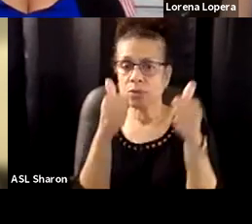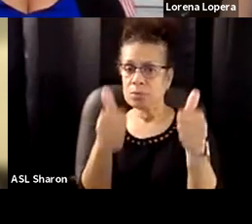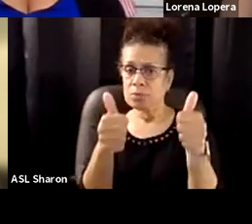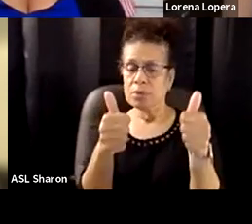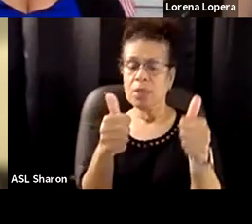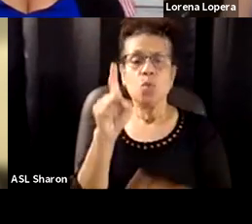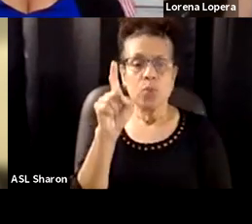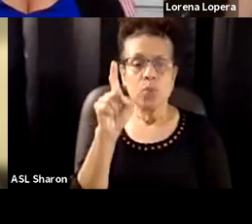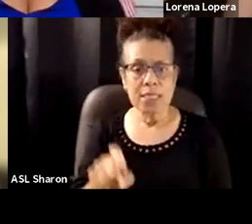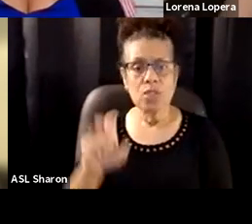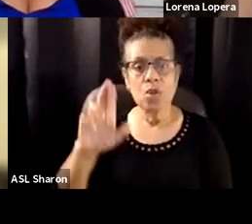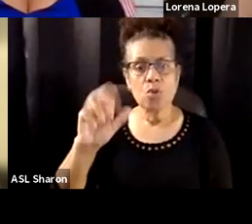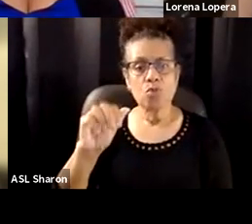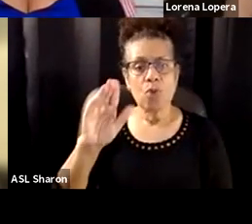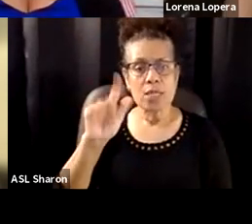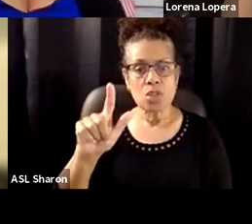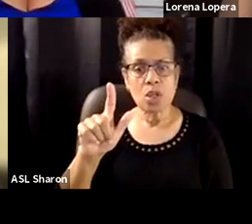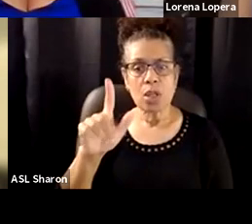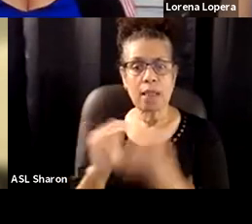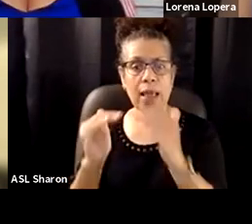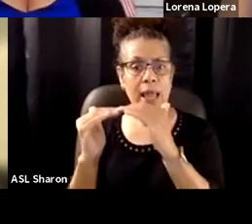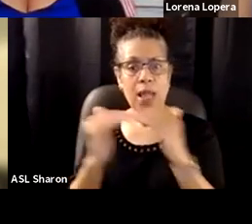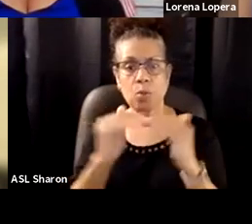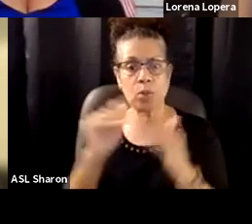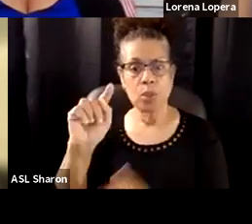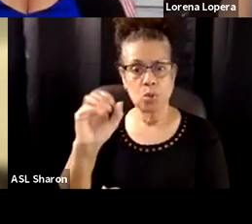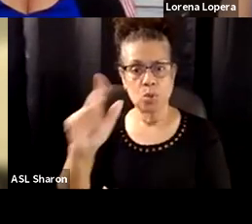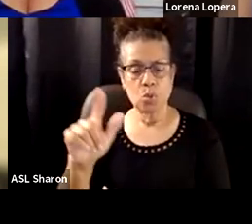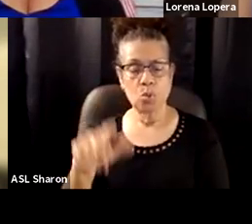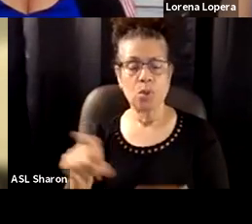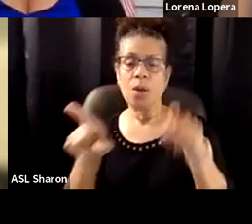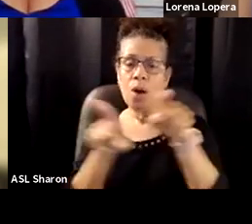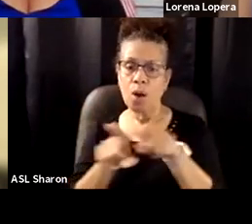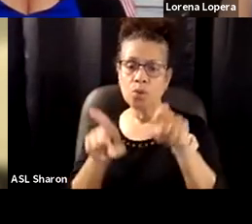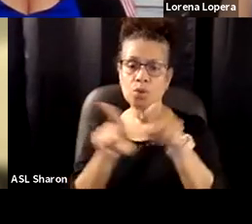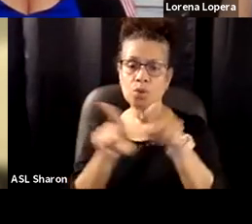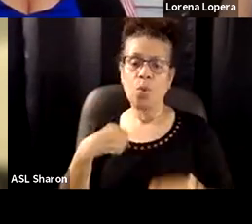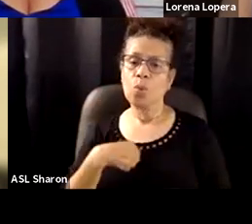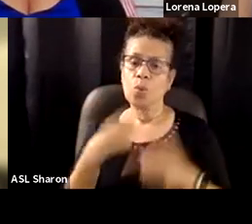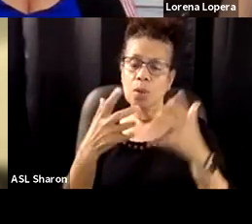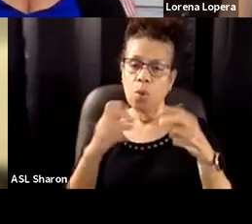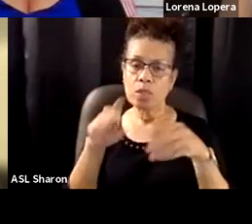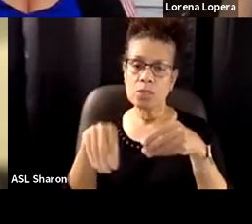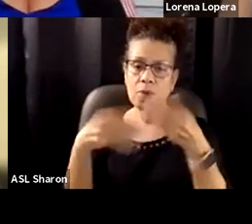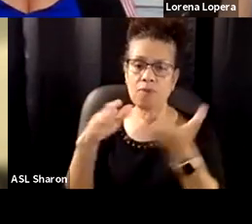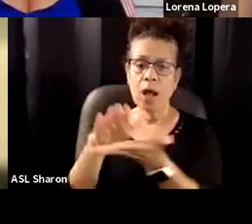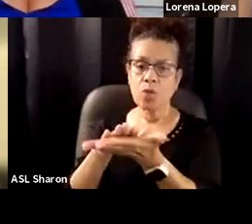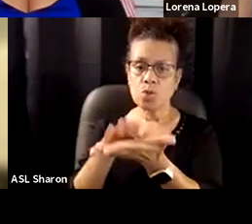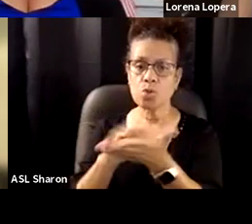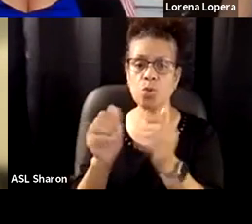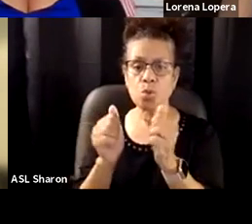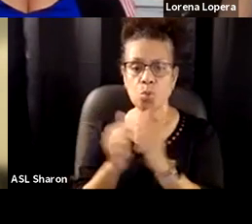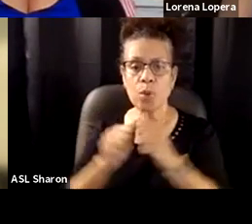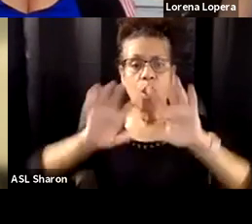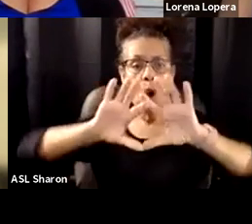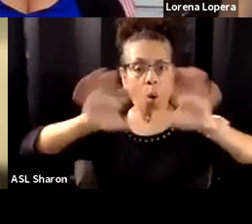racial equity planning tool b to provide the bps schools with a whole school